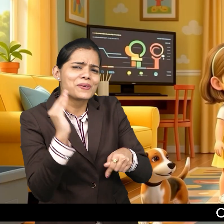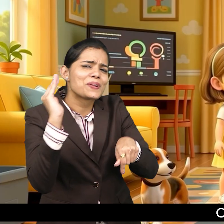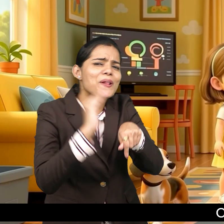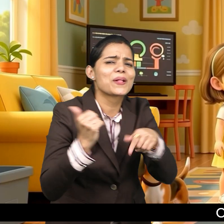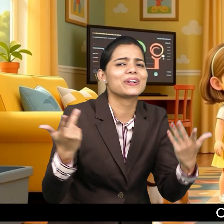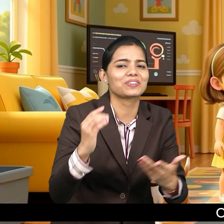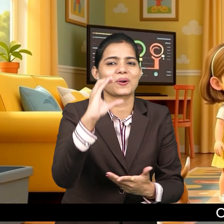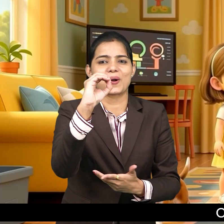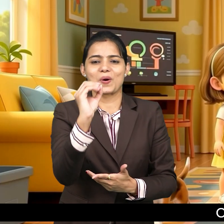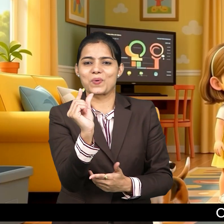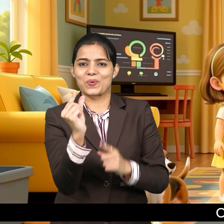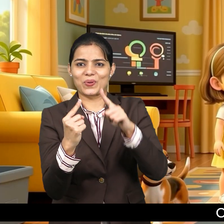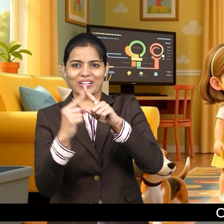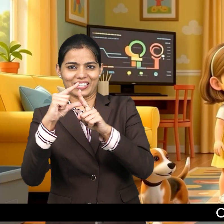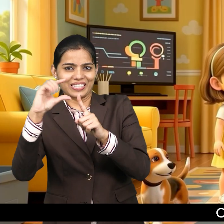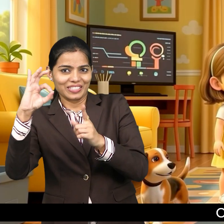games.